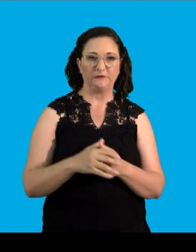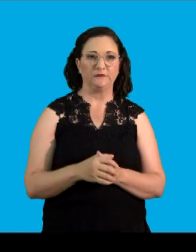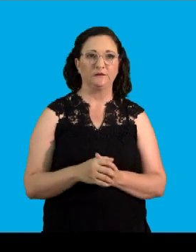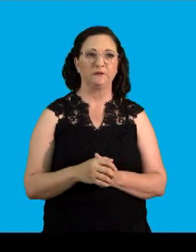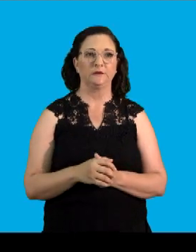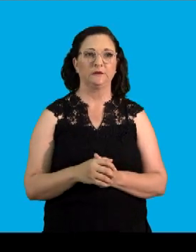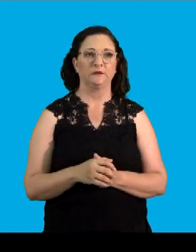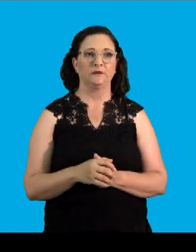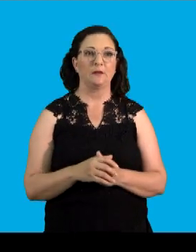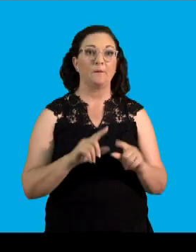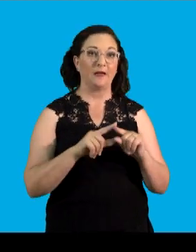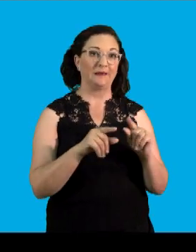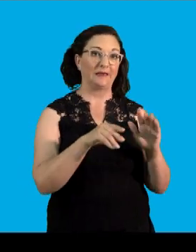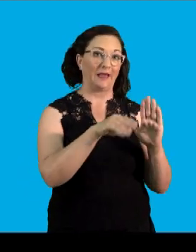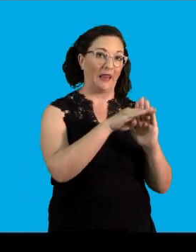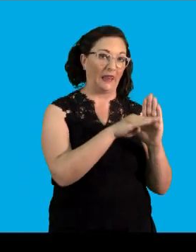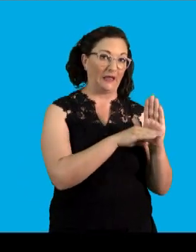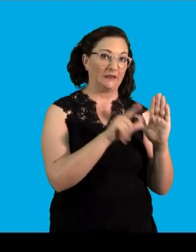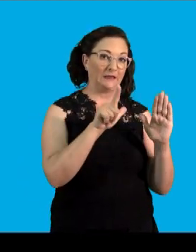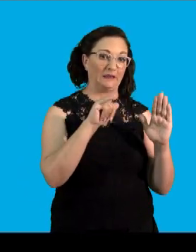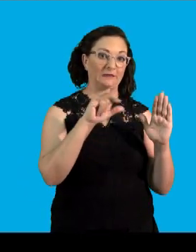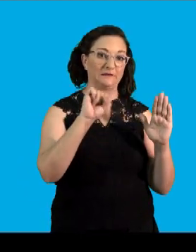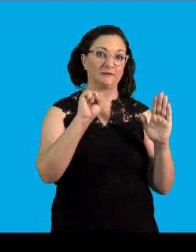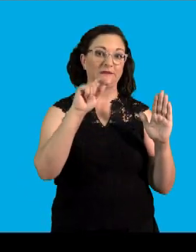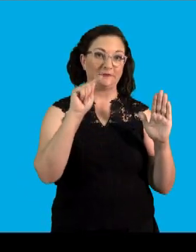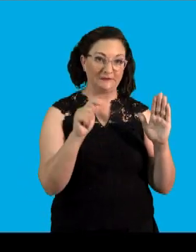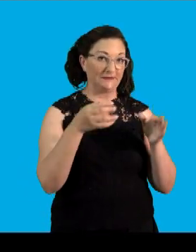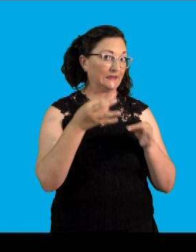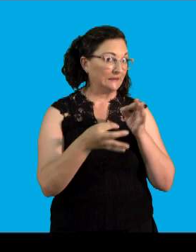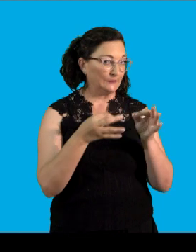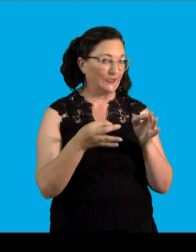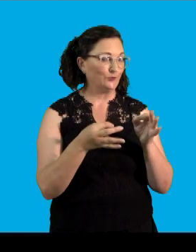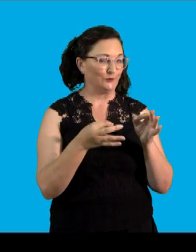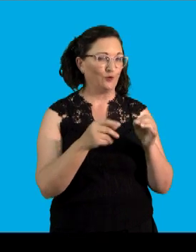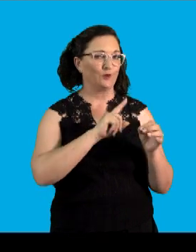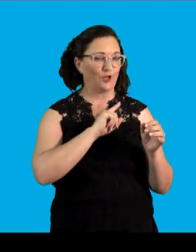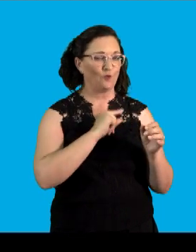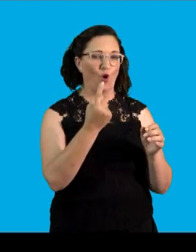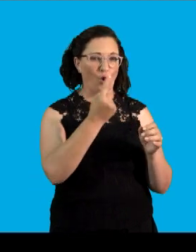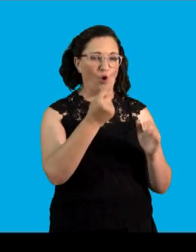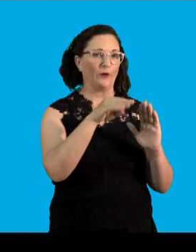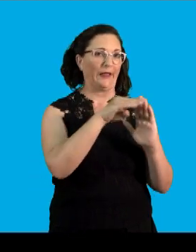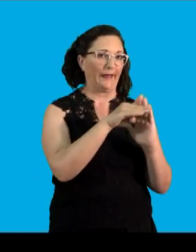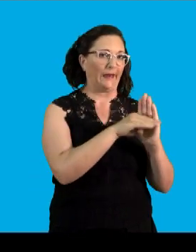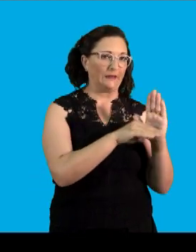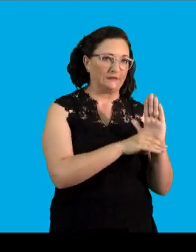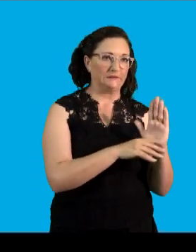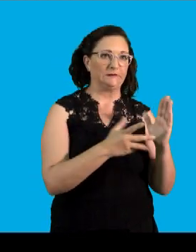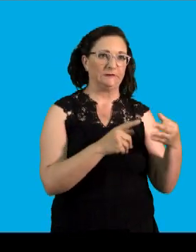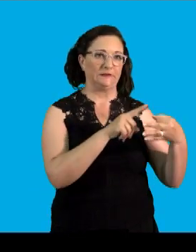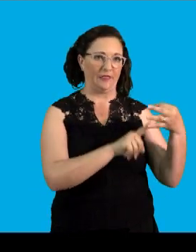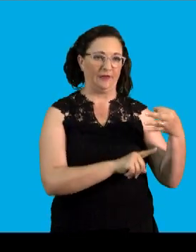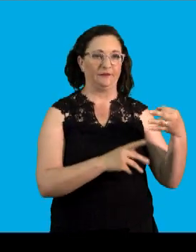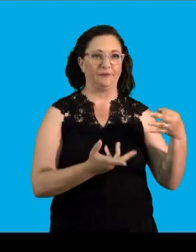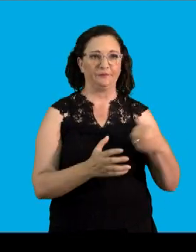action verb says what? List. They did not say explain. So you are listing. Now, list those 3 components of